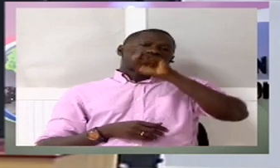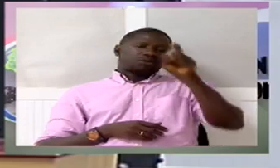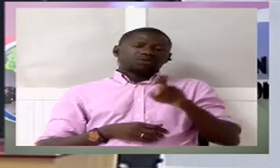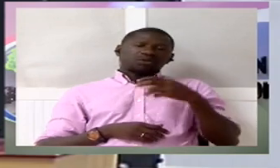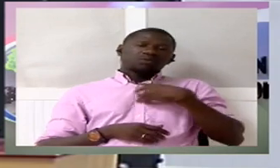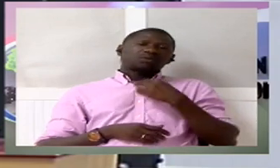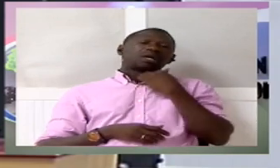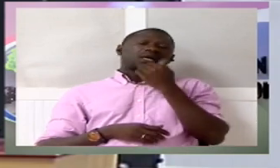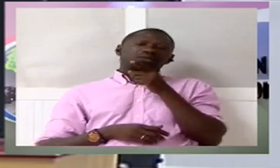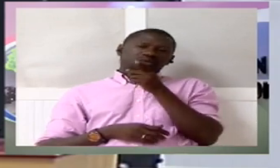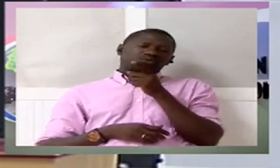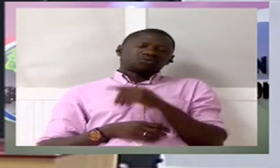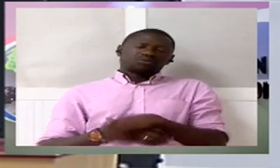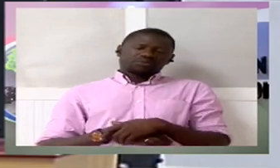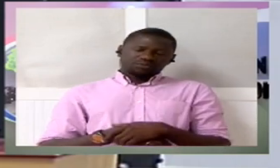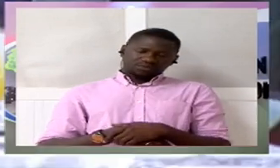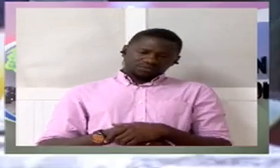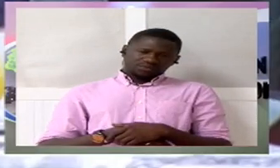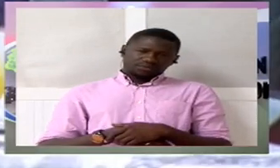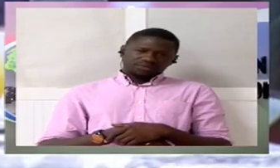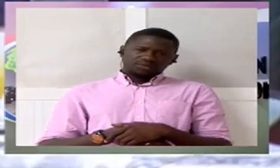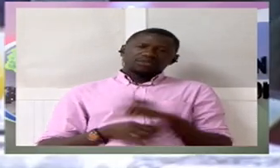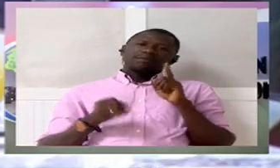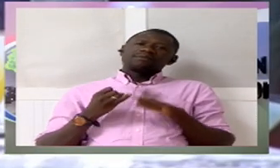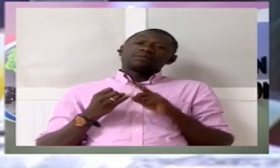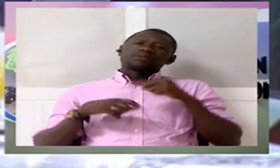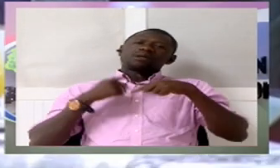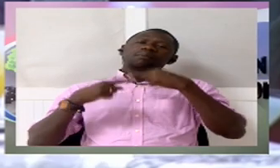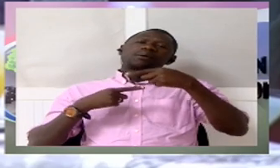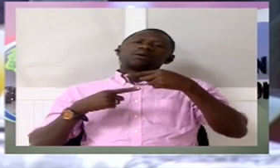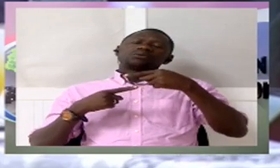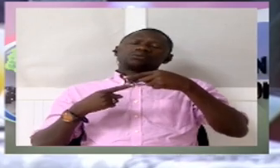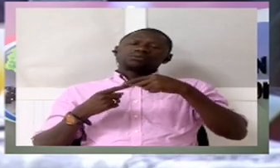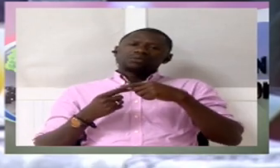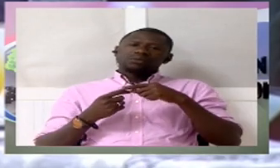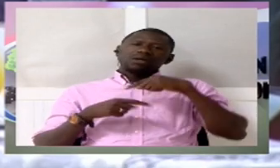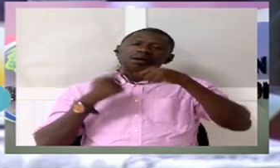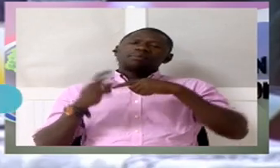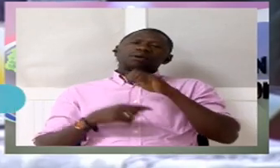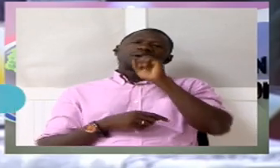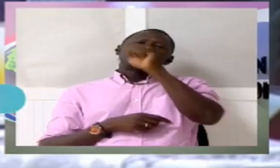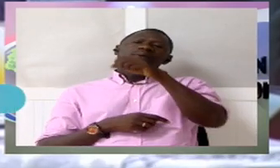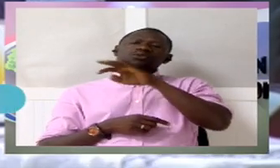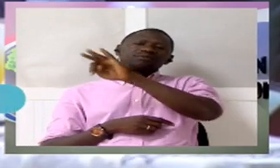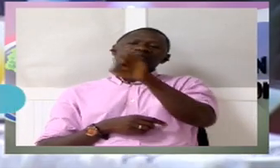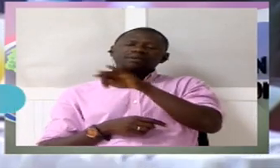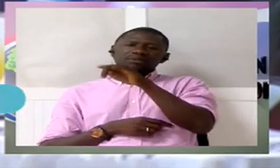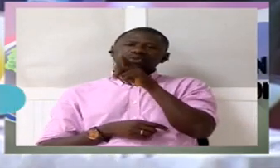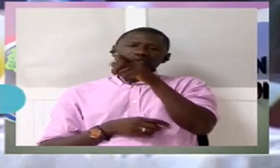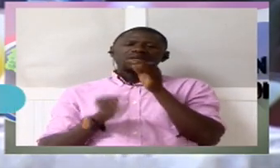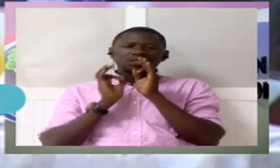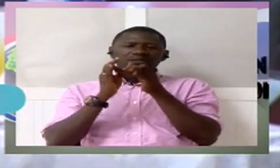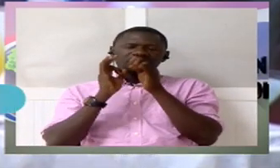ask. The first is about your family. You mentioned